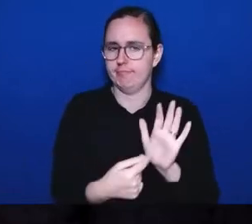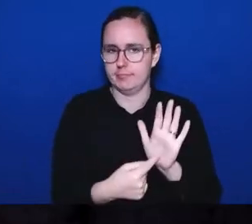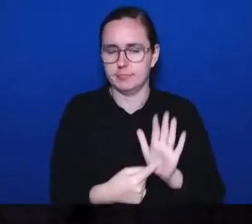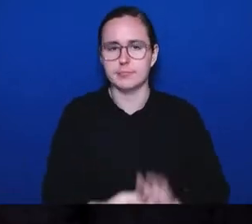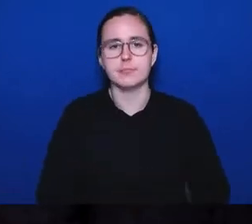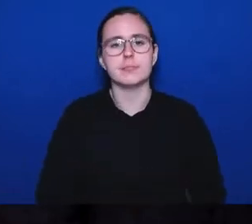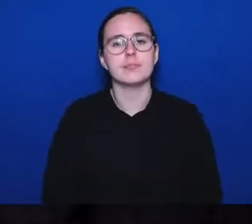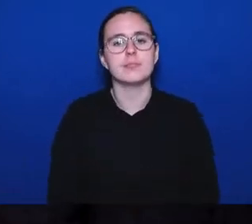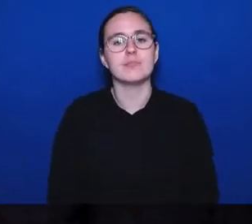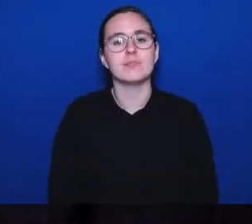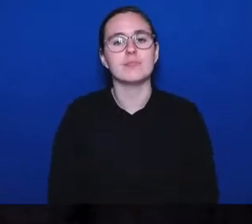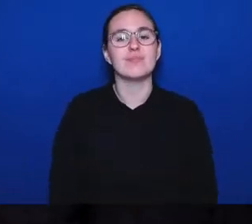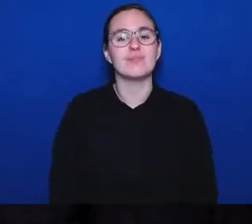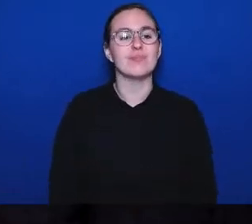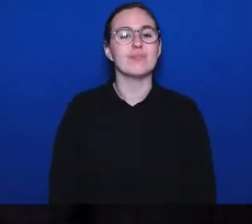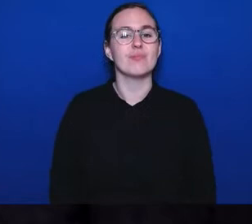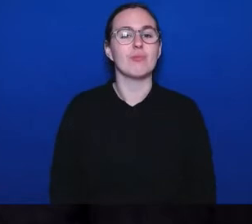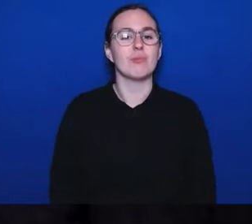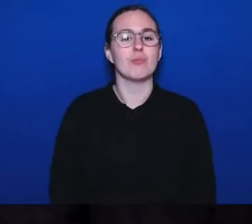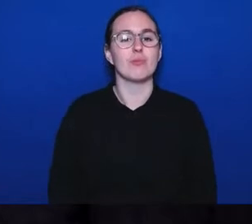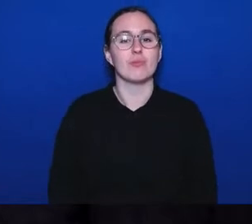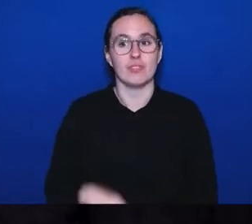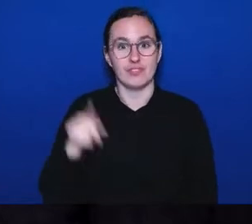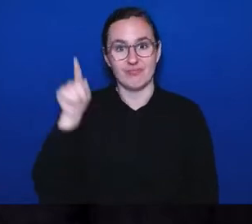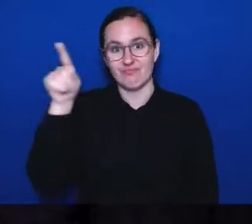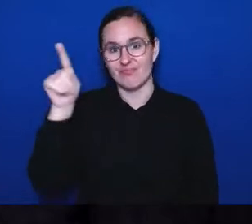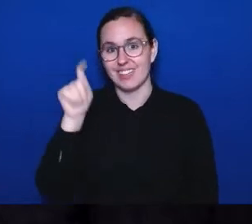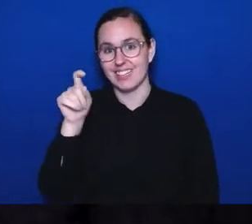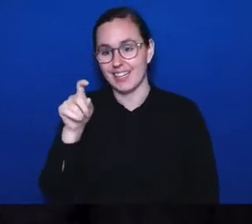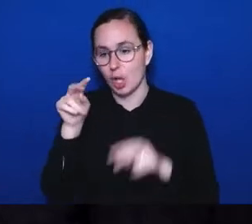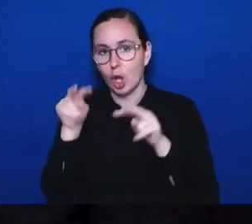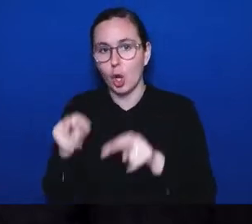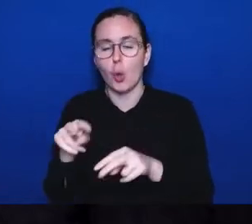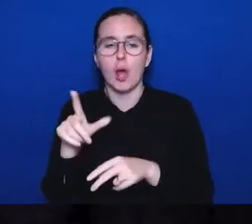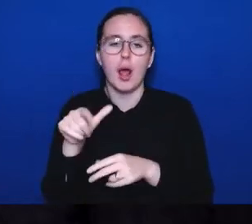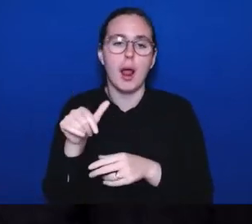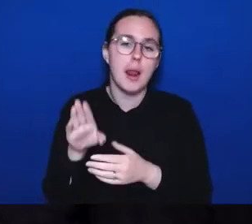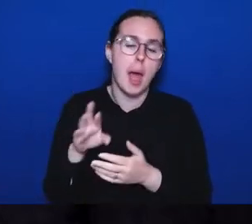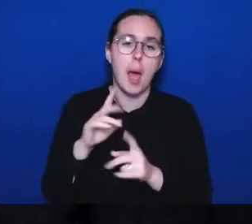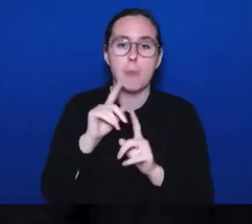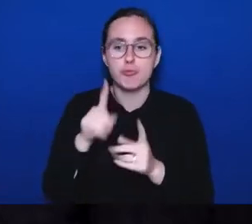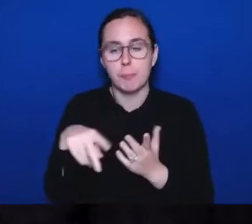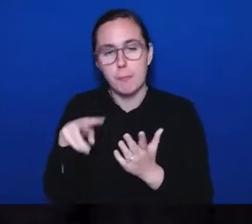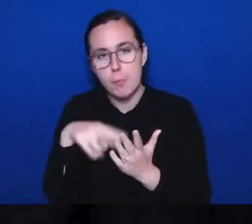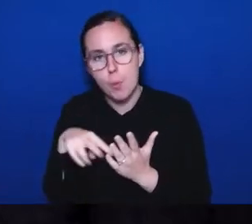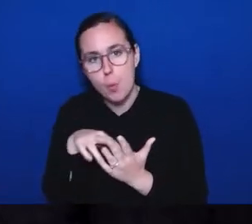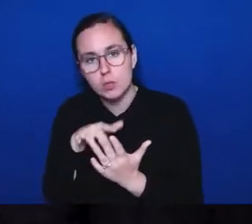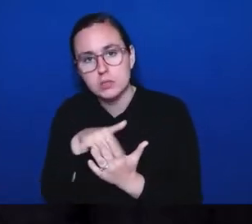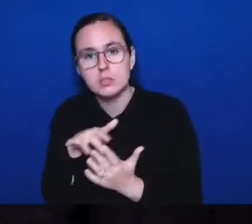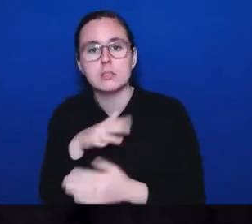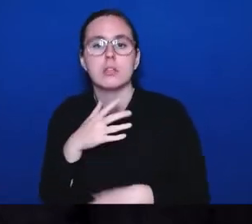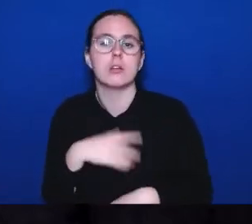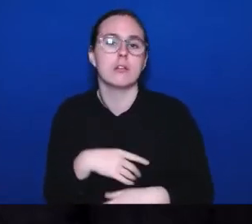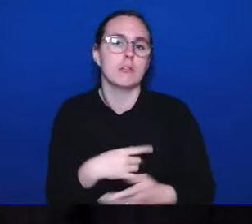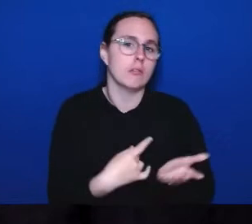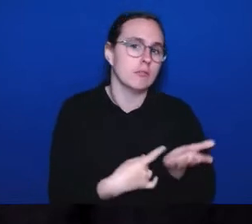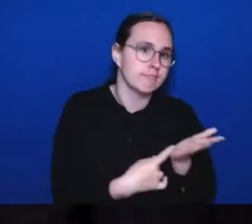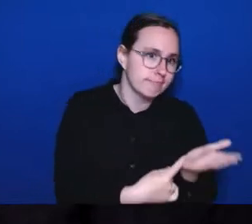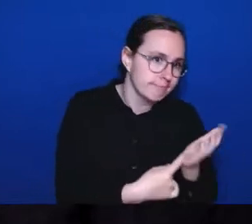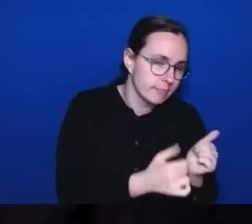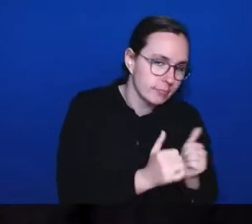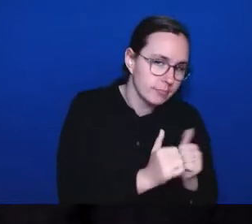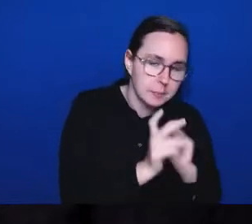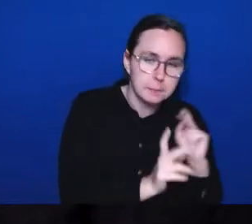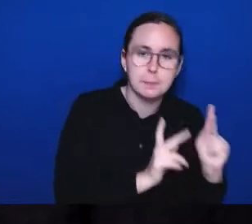labs, speaking to your consults, and really organizing all of the needs and demands from your office work, and being able to